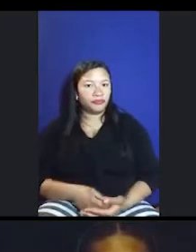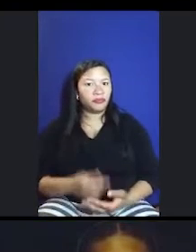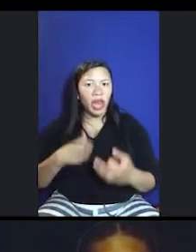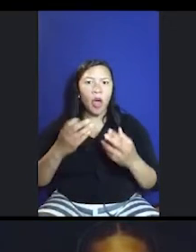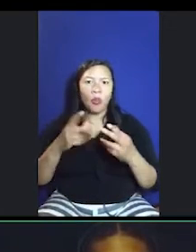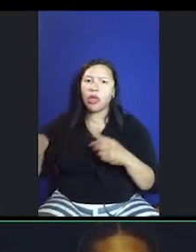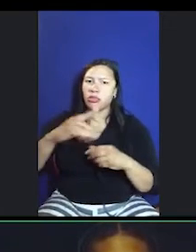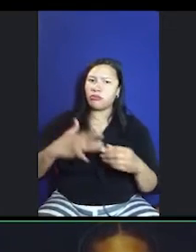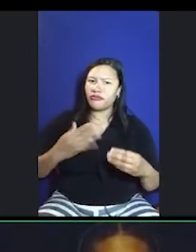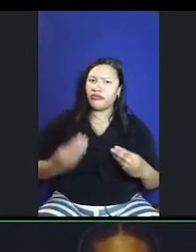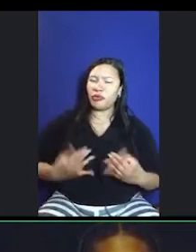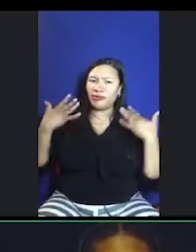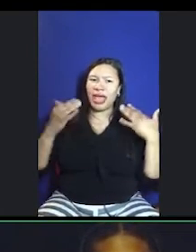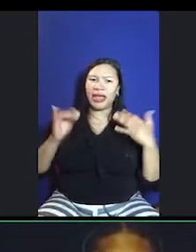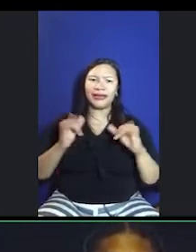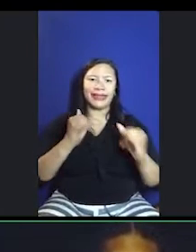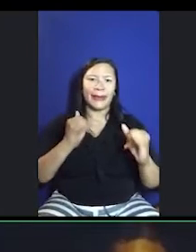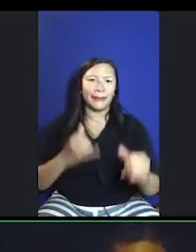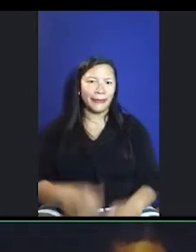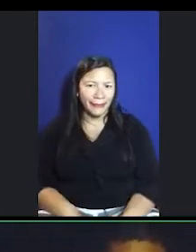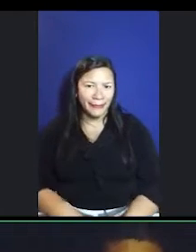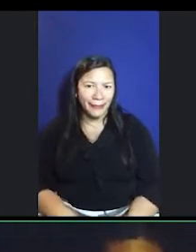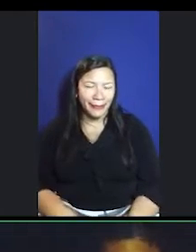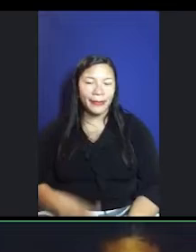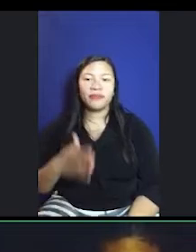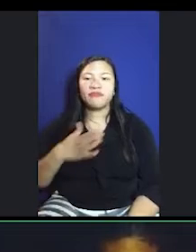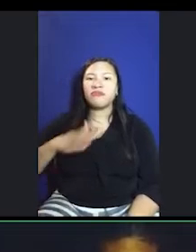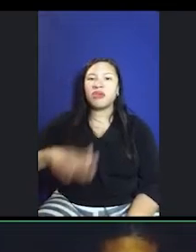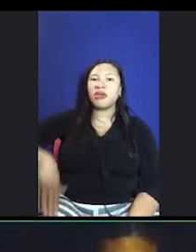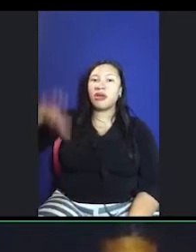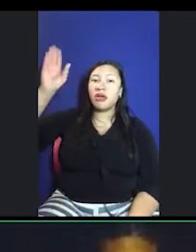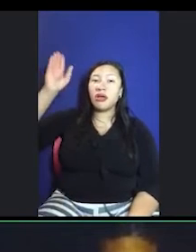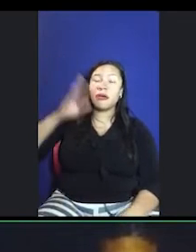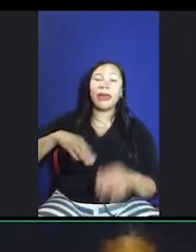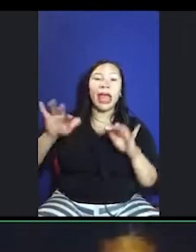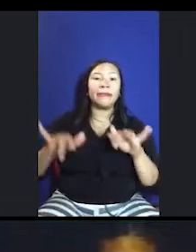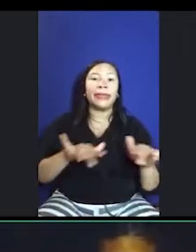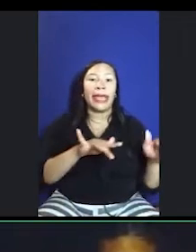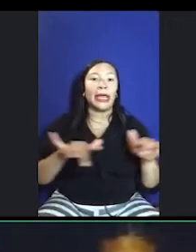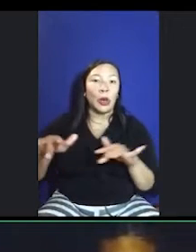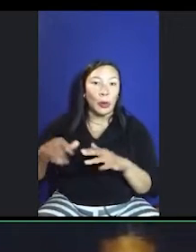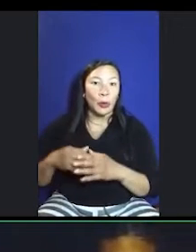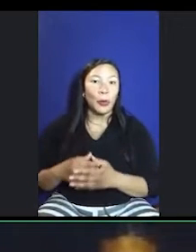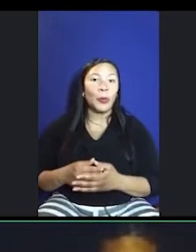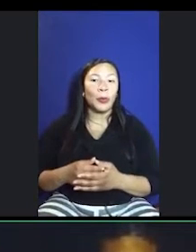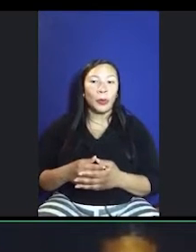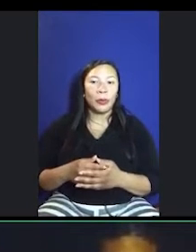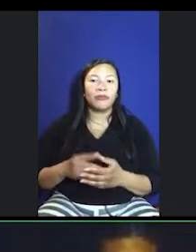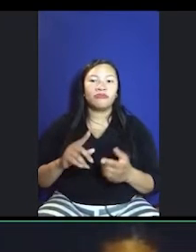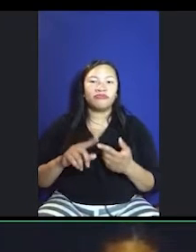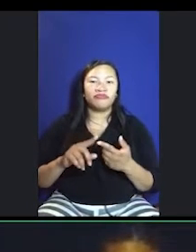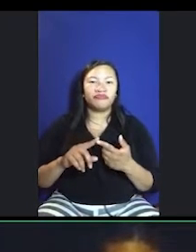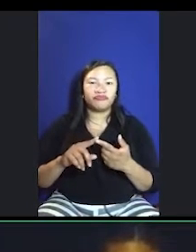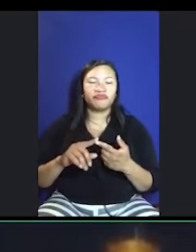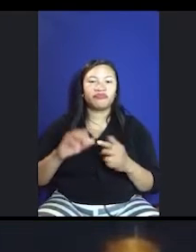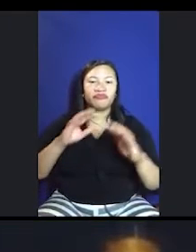inspired. Part of my upbringing was playing the piano and, like Des mentioned, the saxophone, right?